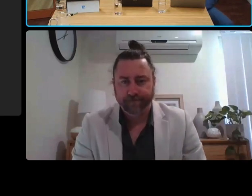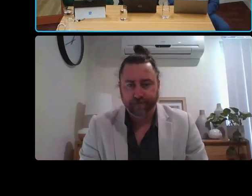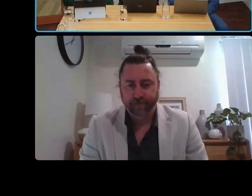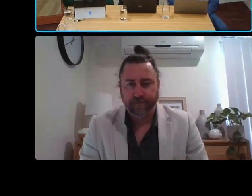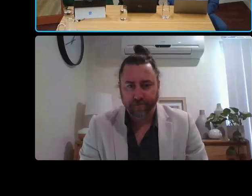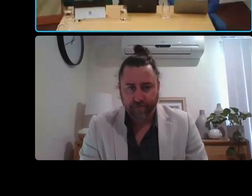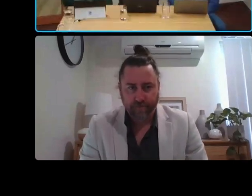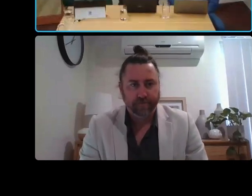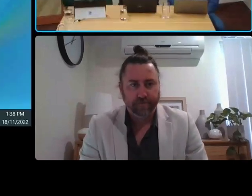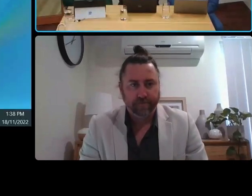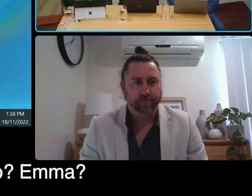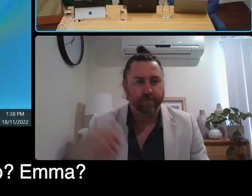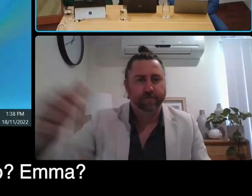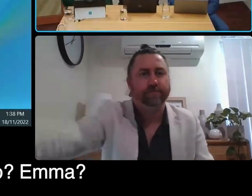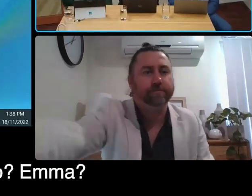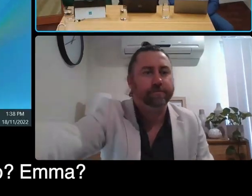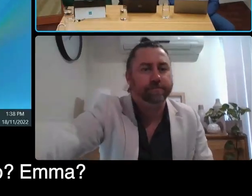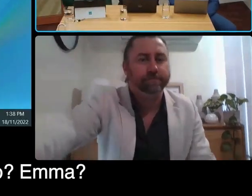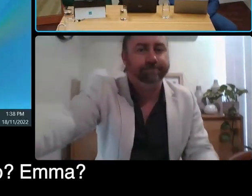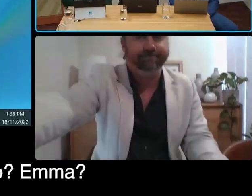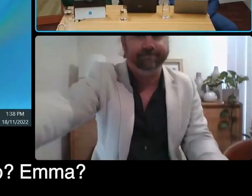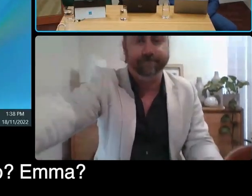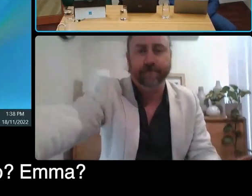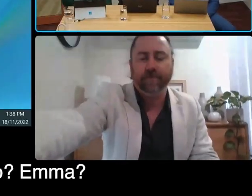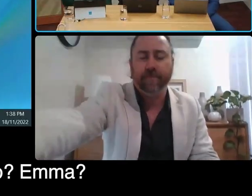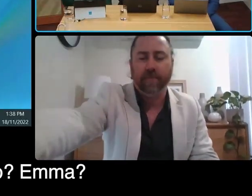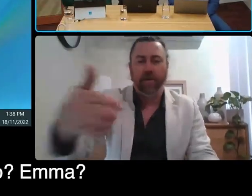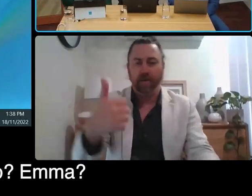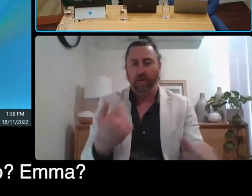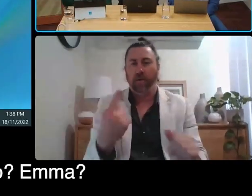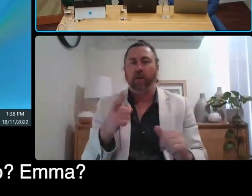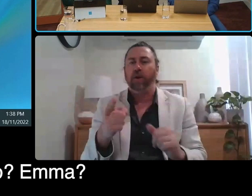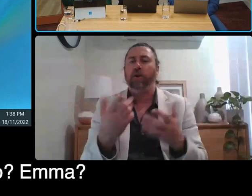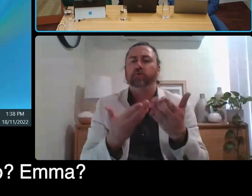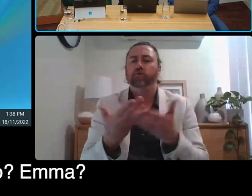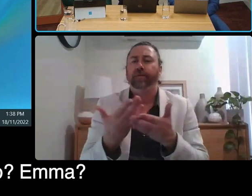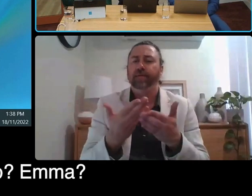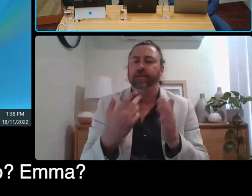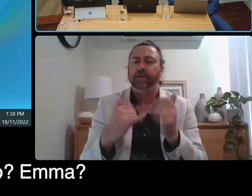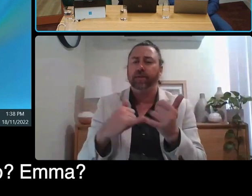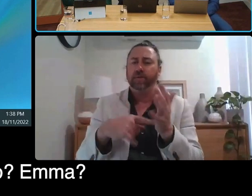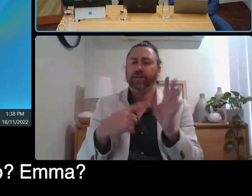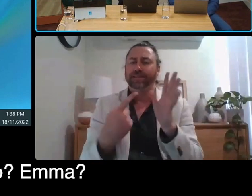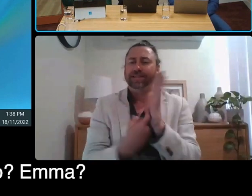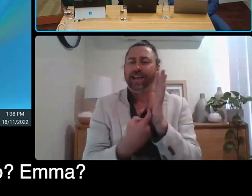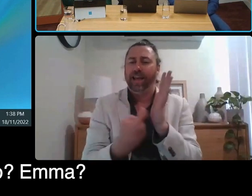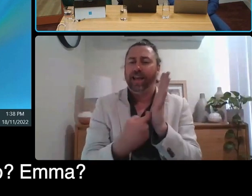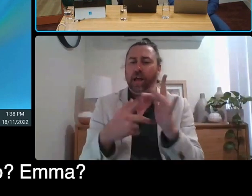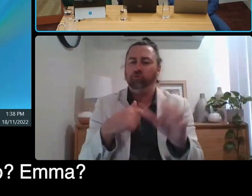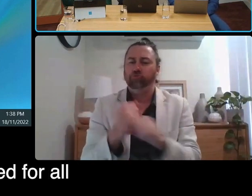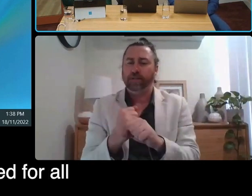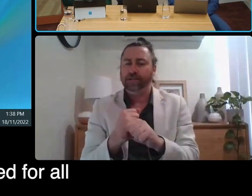okay, we've got this is a good one. So what services will star ratings apply to, Emma?